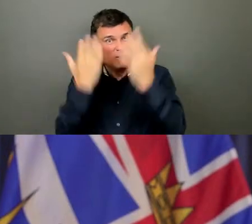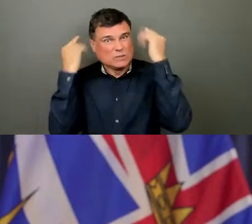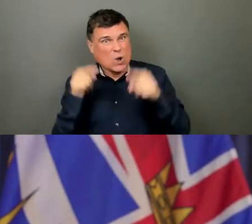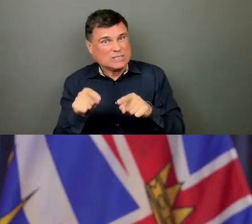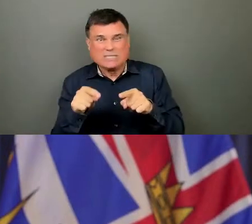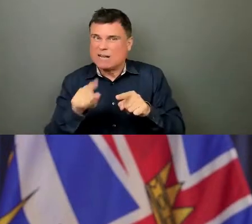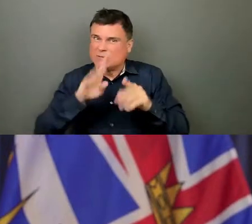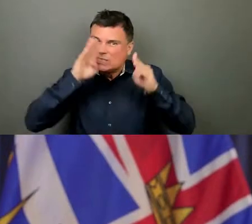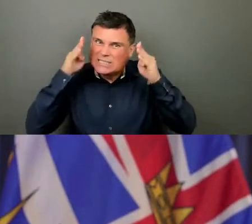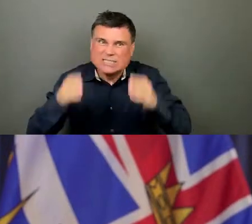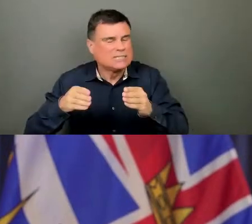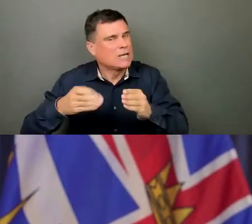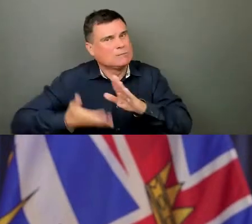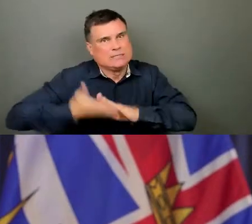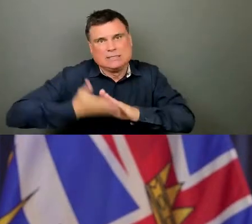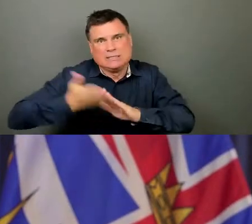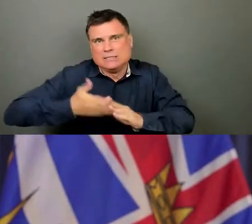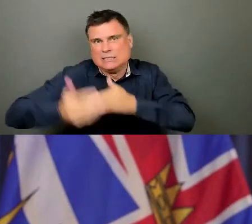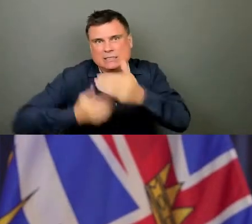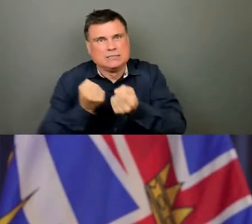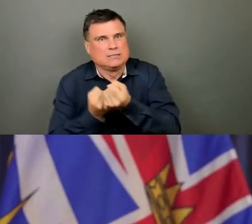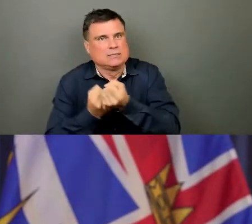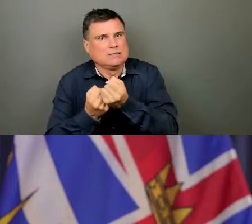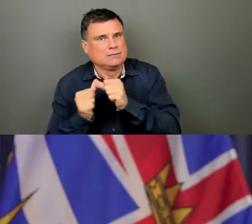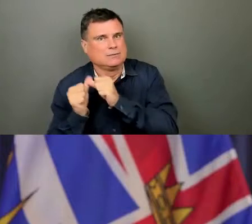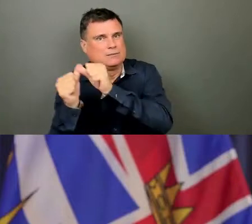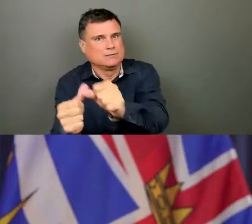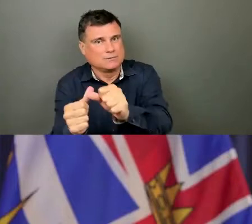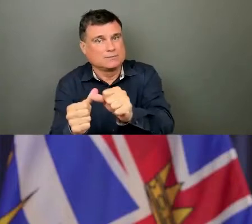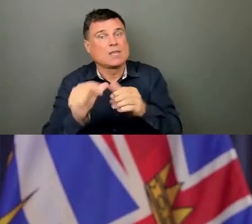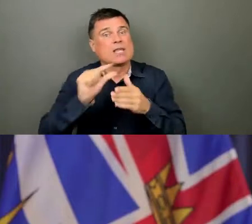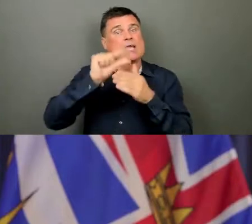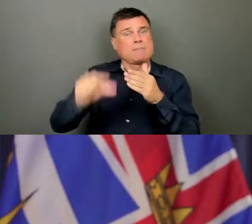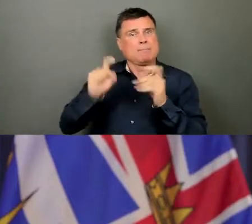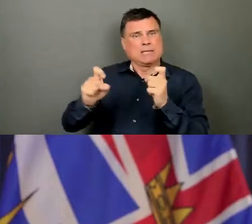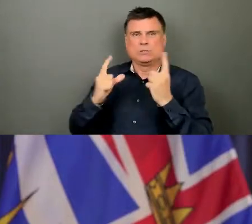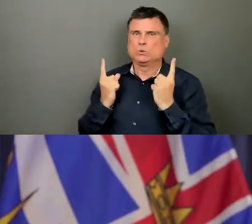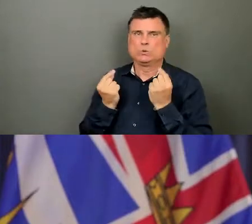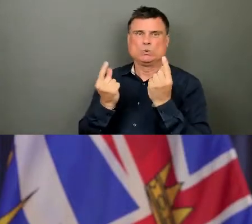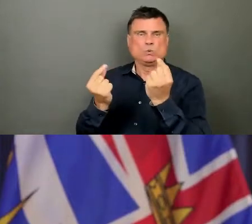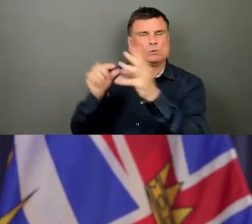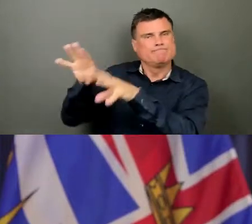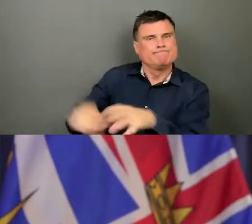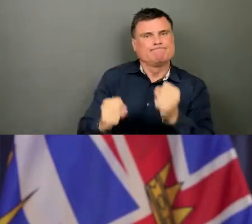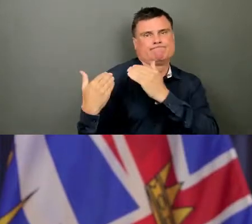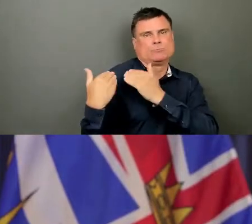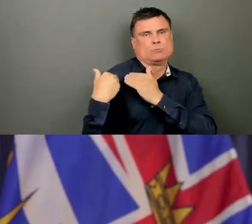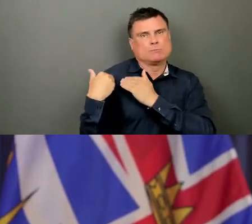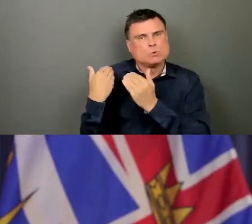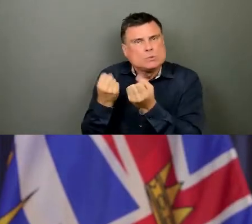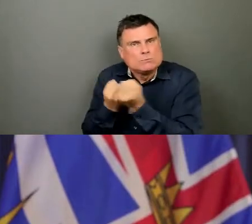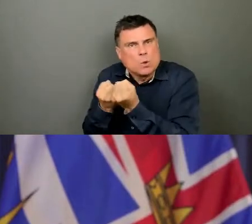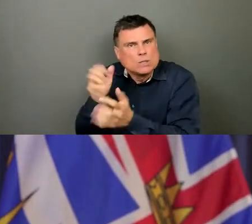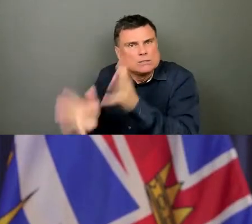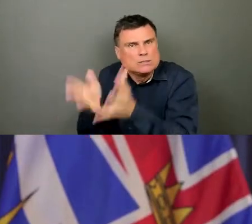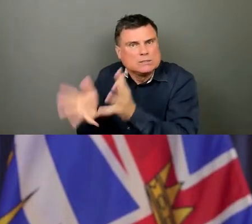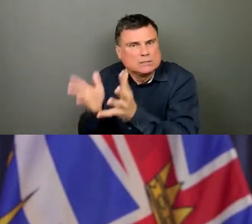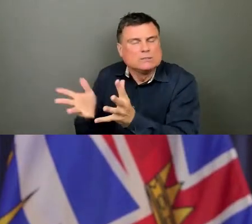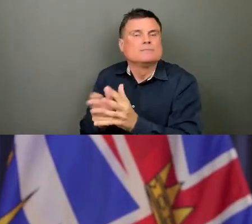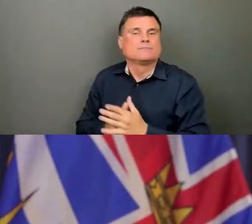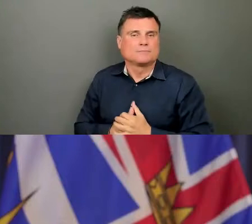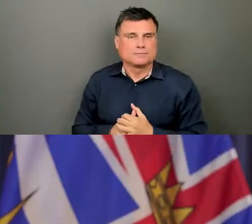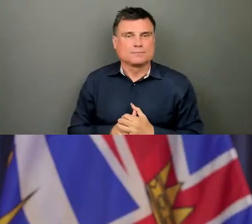continues to require significant government action. Today we'll be providing a briefing on COVID-19, and it's my